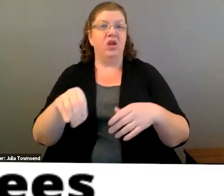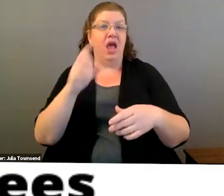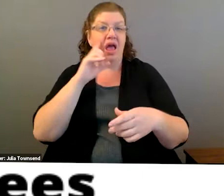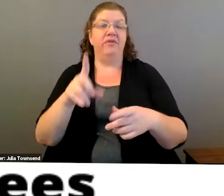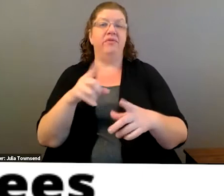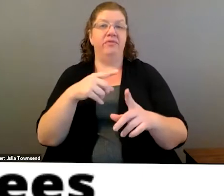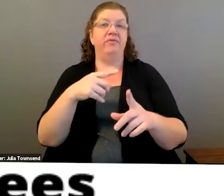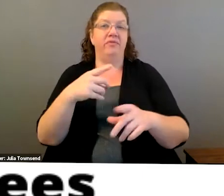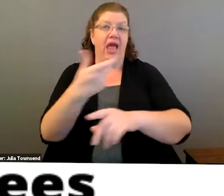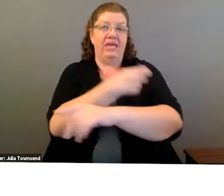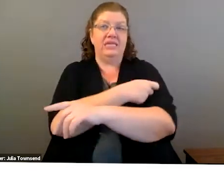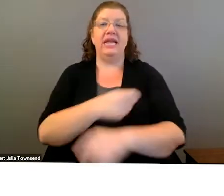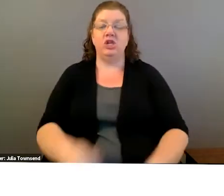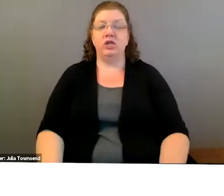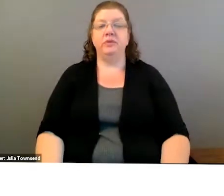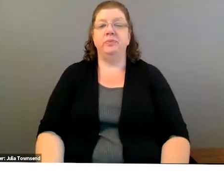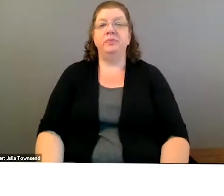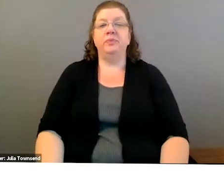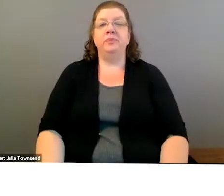Next slide, please.